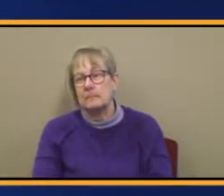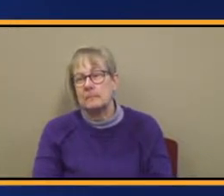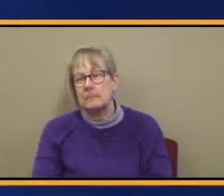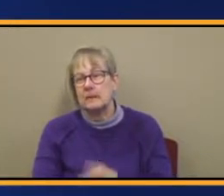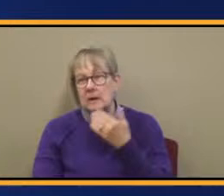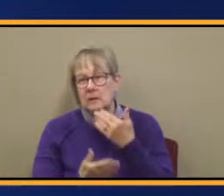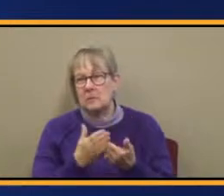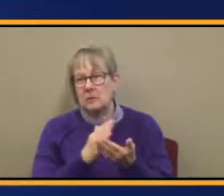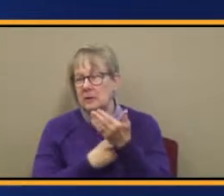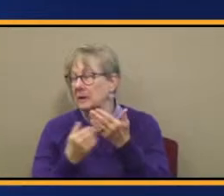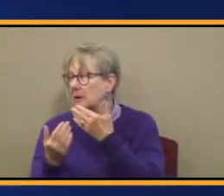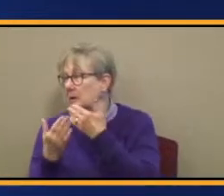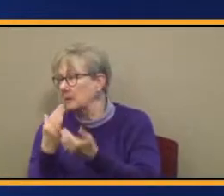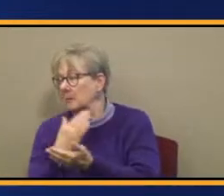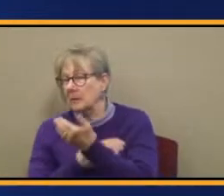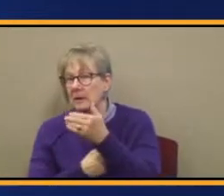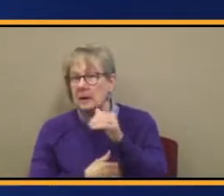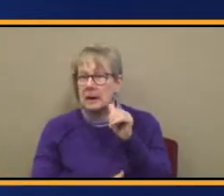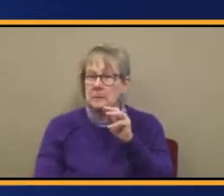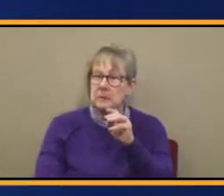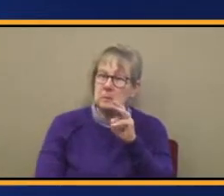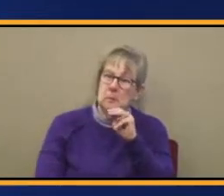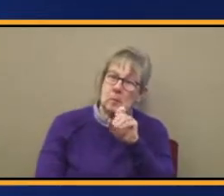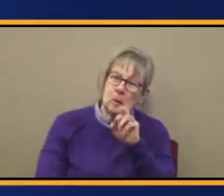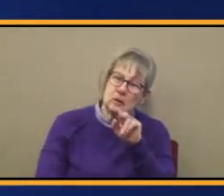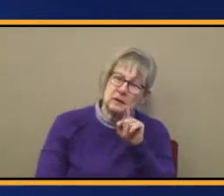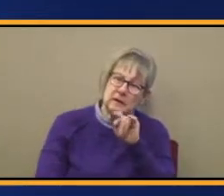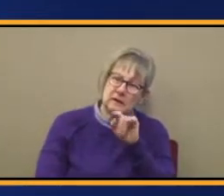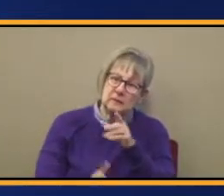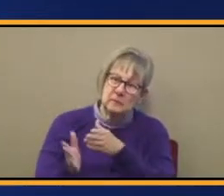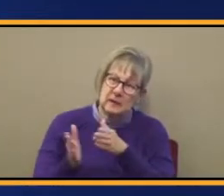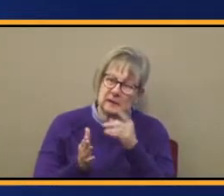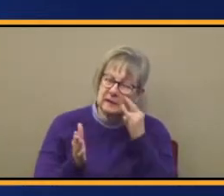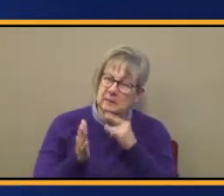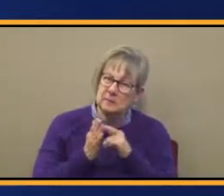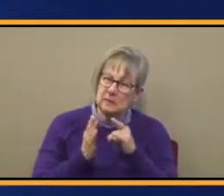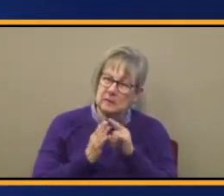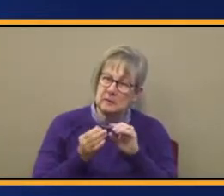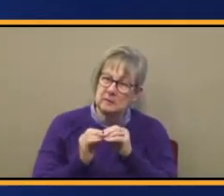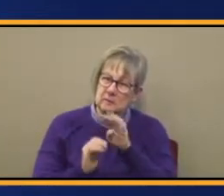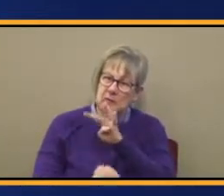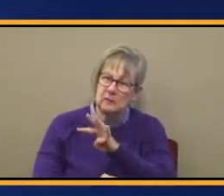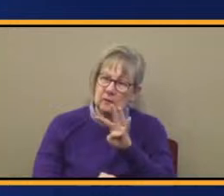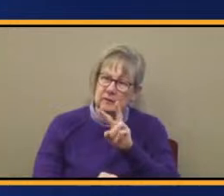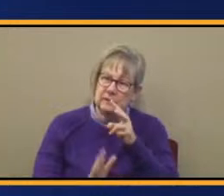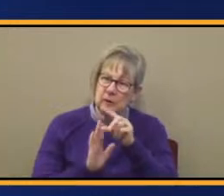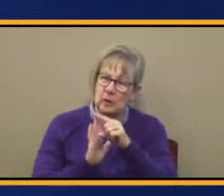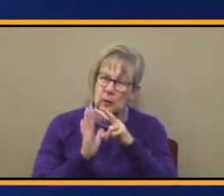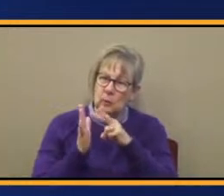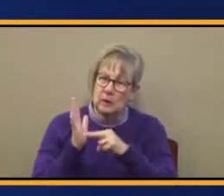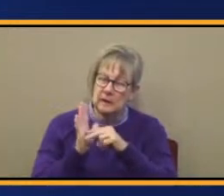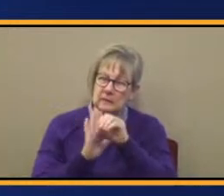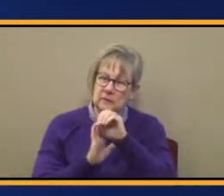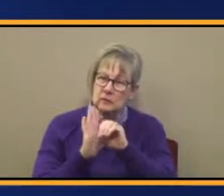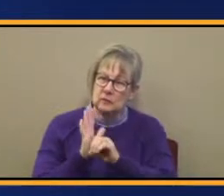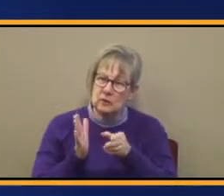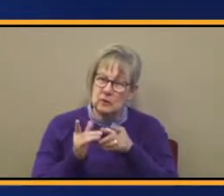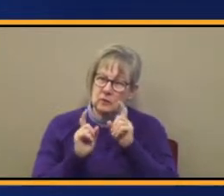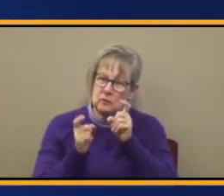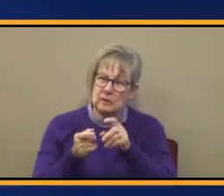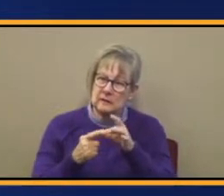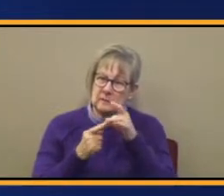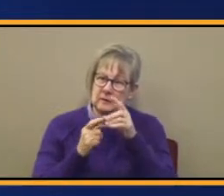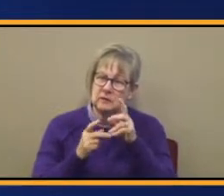Good morning. Good morning, Armida Martinez, Planning and Inspections. Item 44 is a second reading of an ordinance granting a special